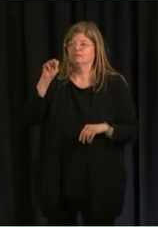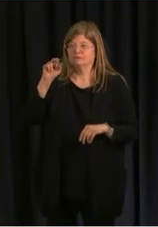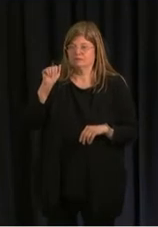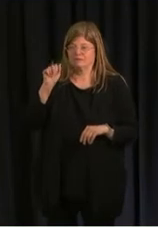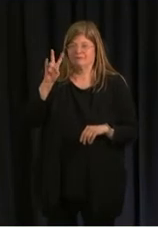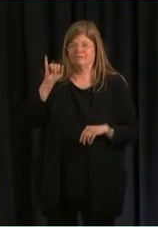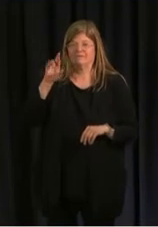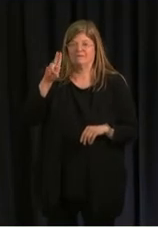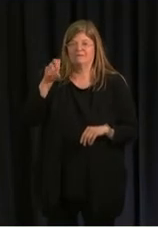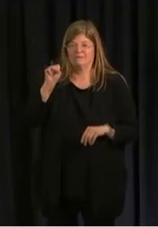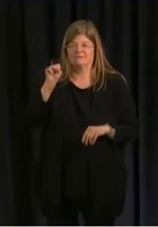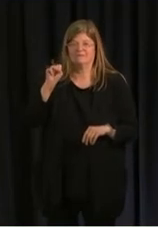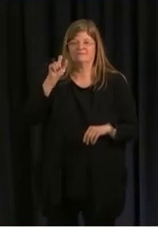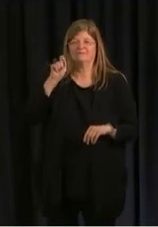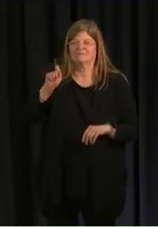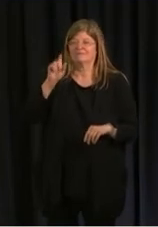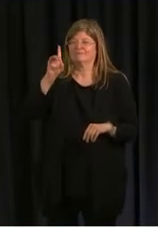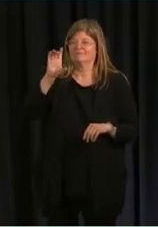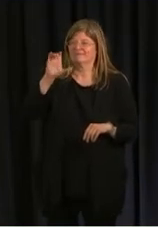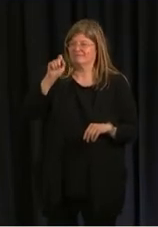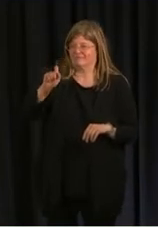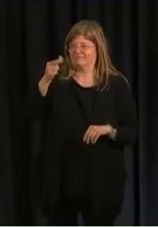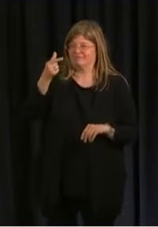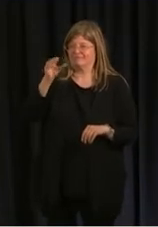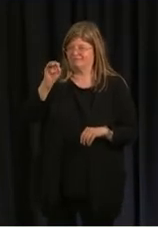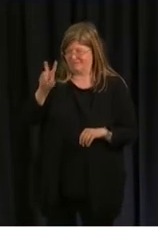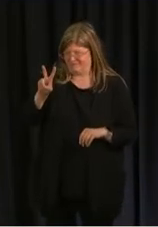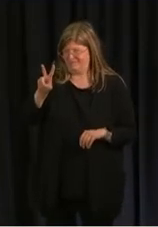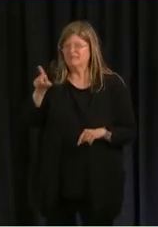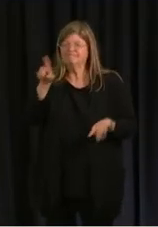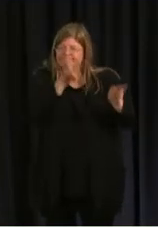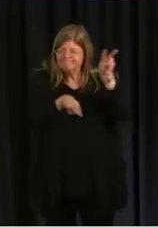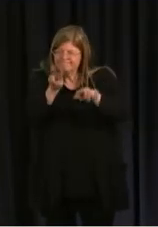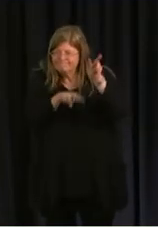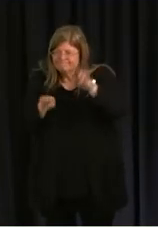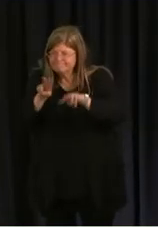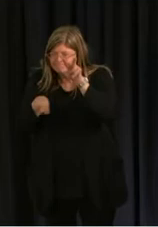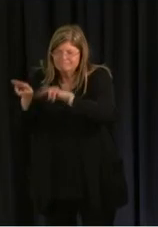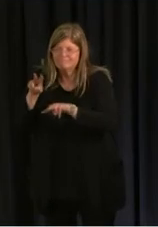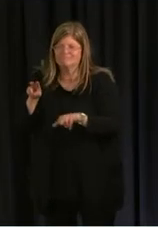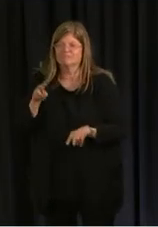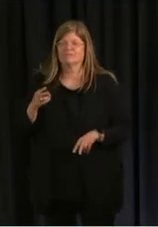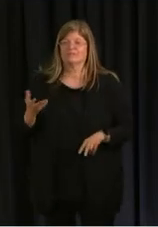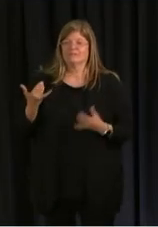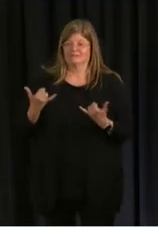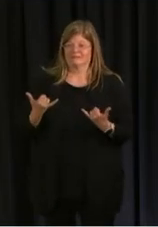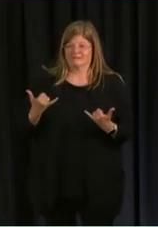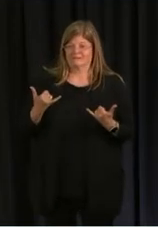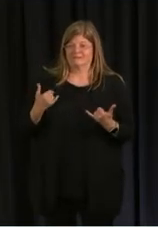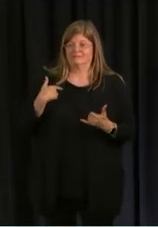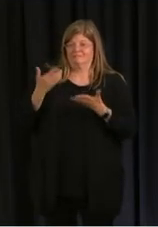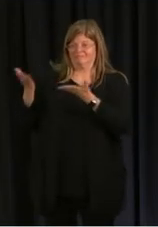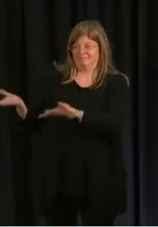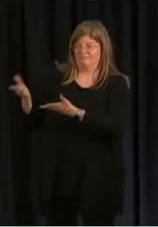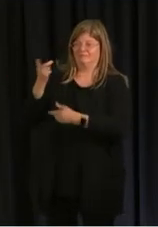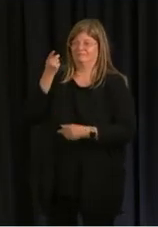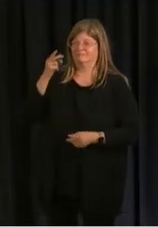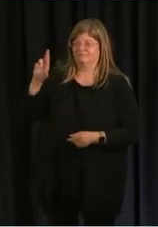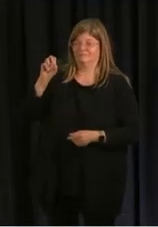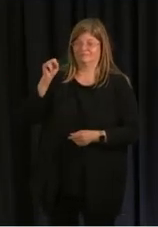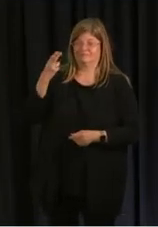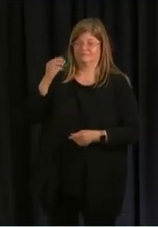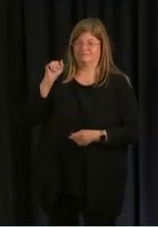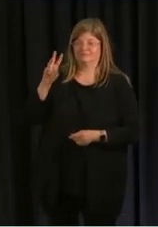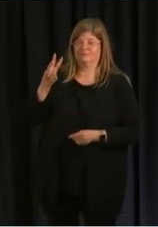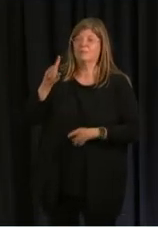coronavirus.dc.gov. So just want to remind everyone about a few of those highlights. And we're going to go now to Dr. Shah, but before we do, I just want to remind everyone, at any time,